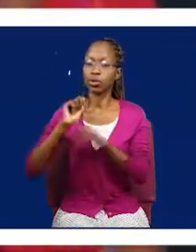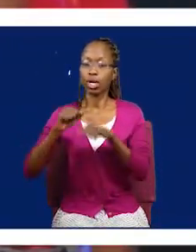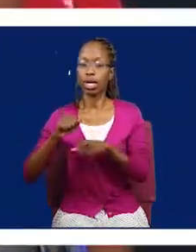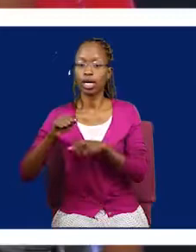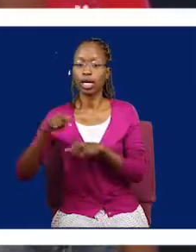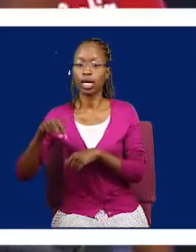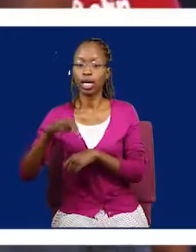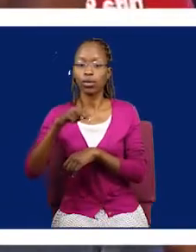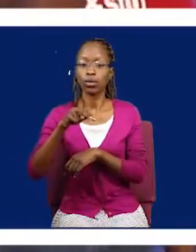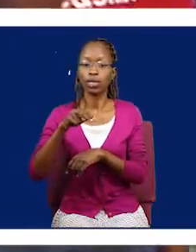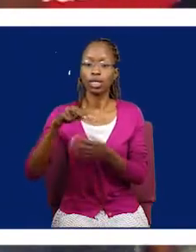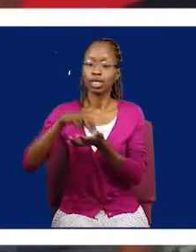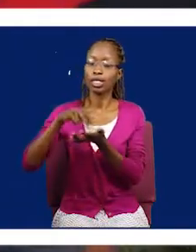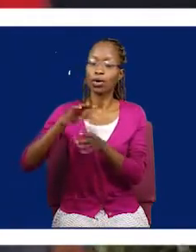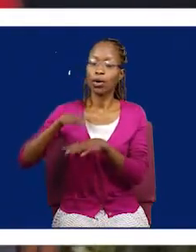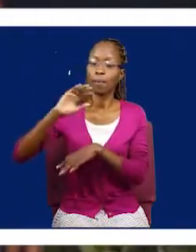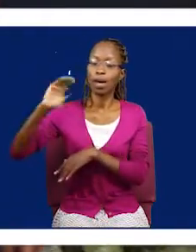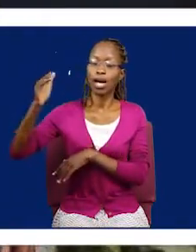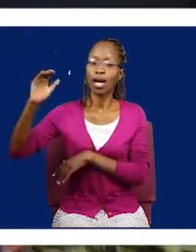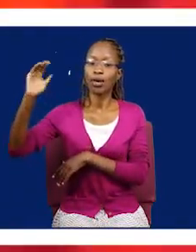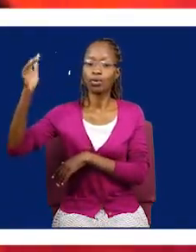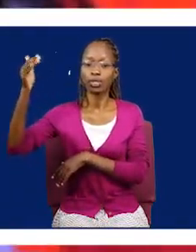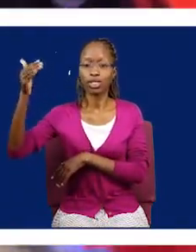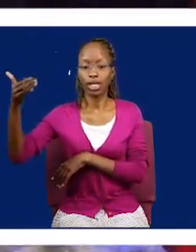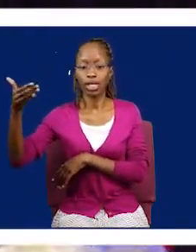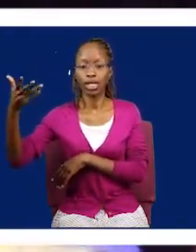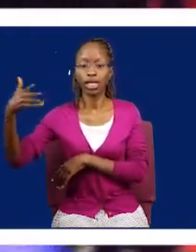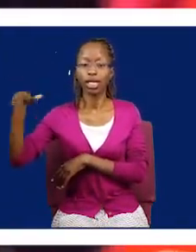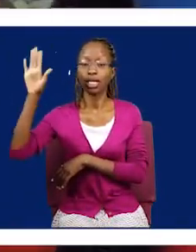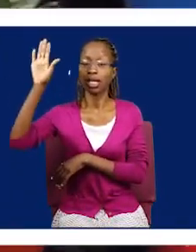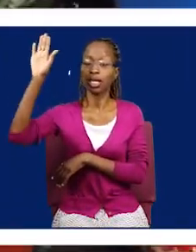up so I can stand on